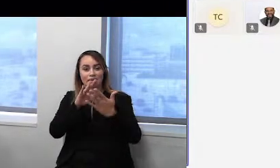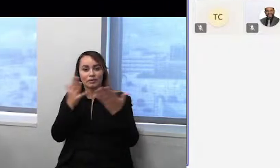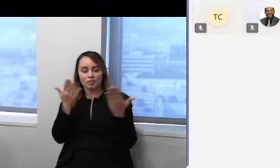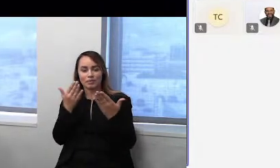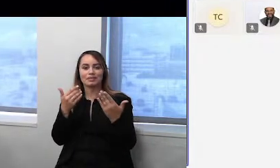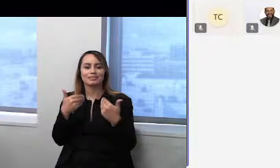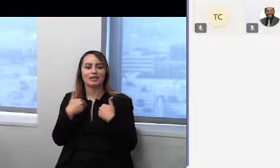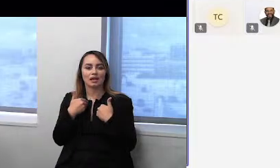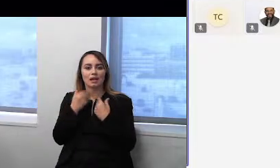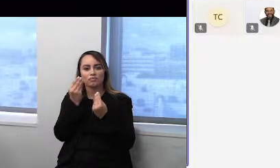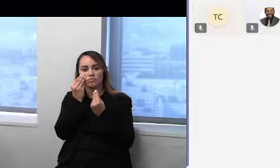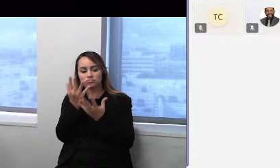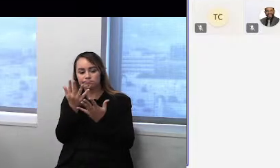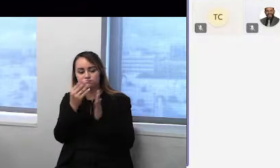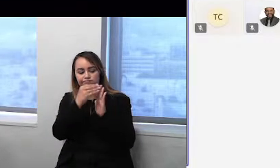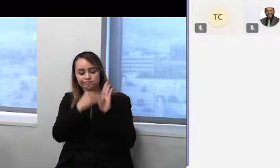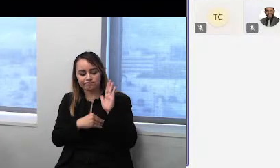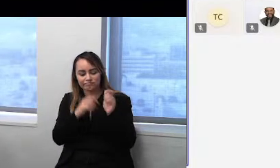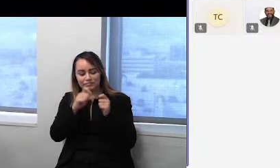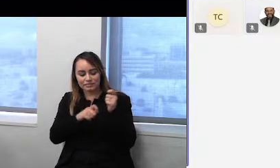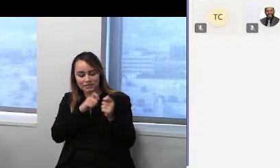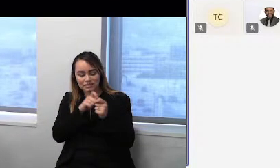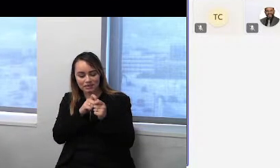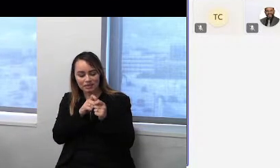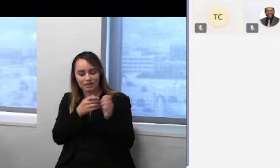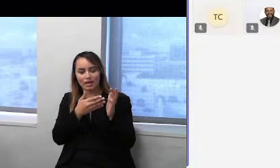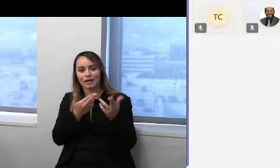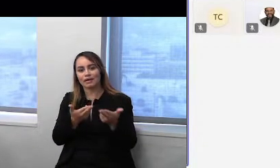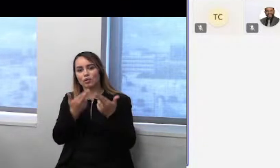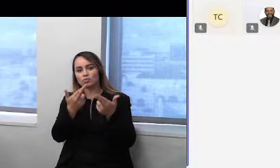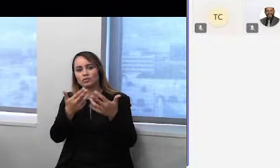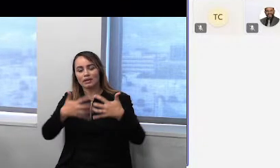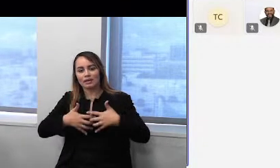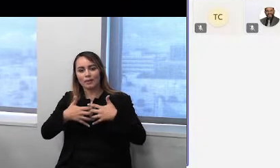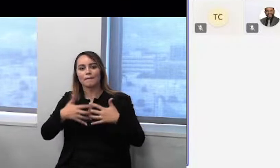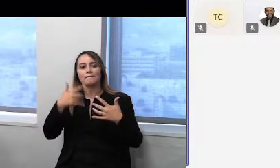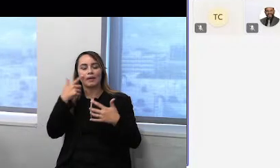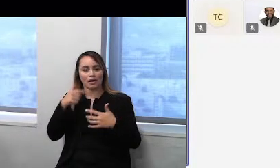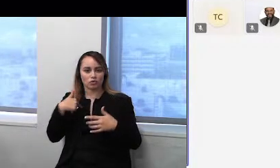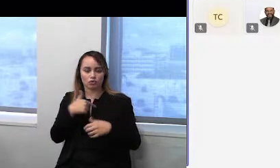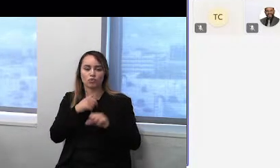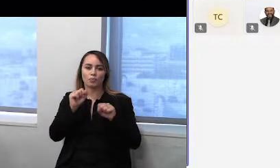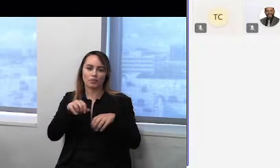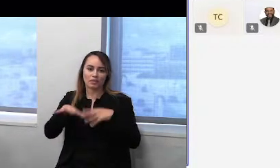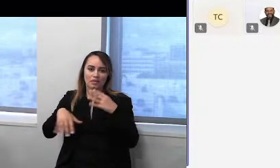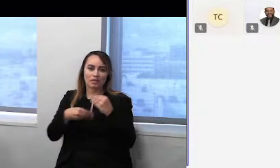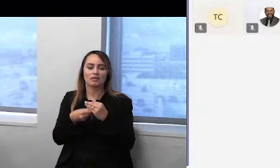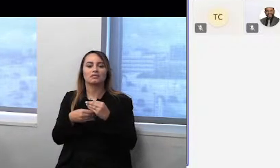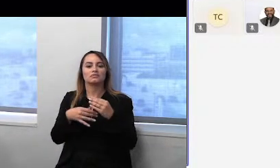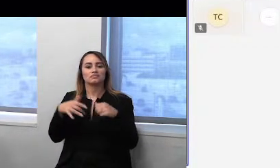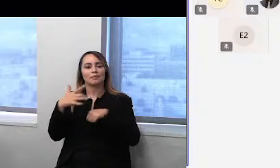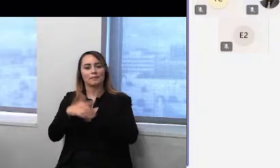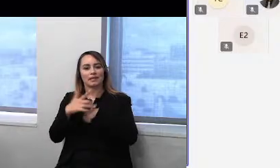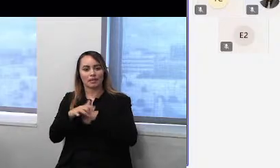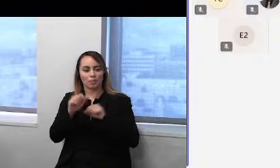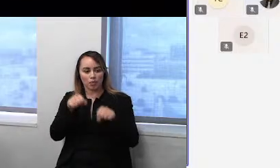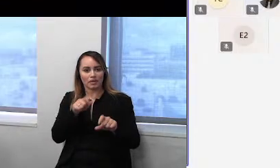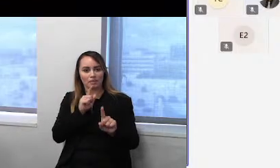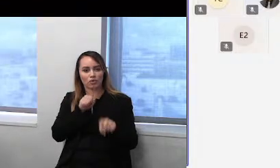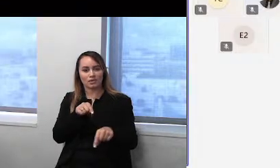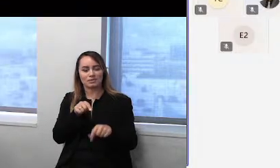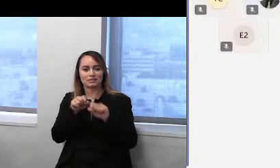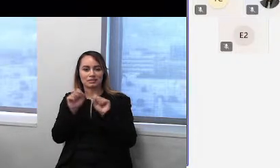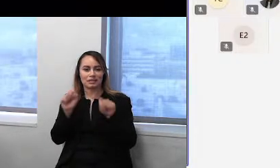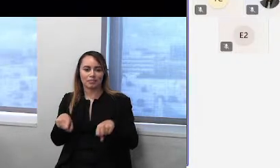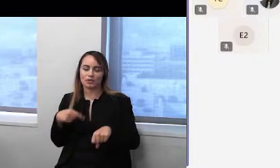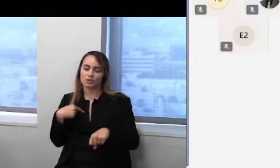generation resources, the ability to ramp, the ability to respond to the system. We don't have that in the model, so we're working with the